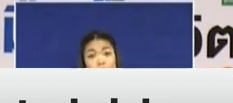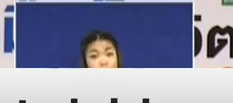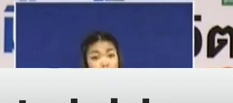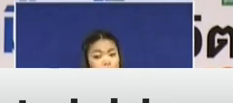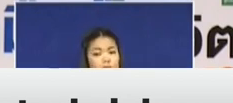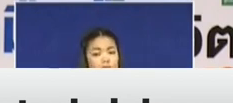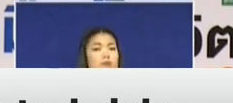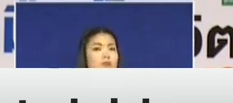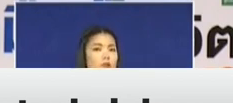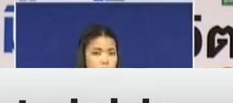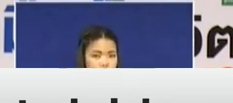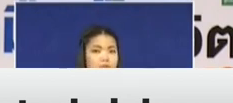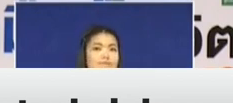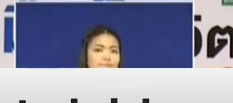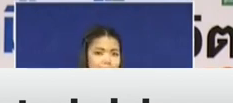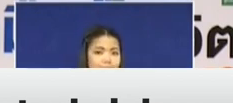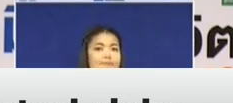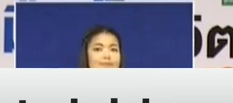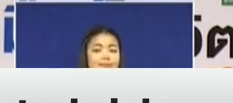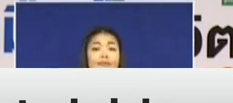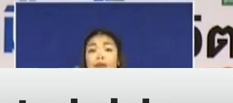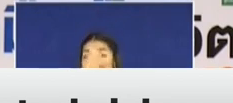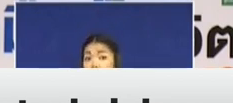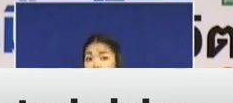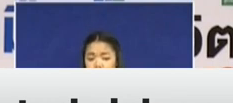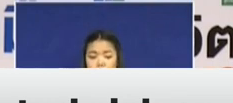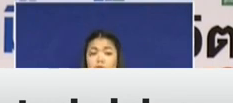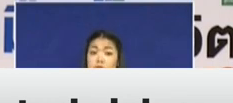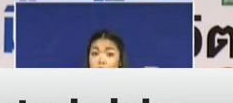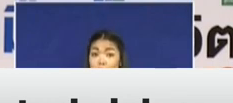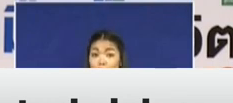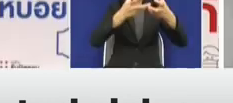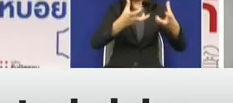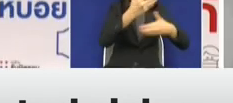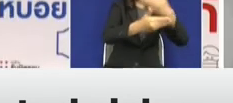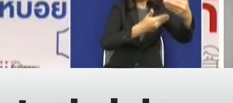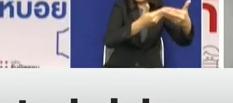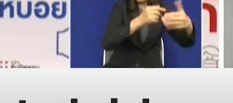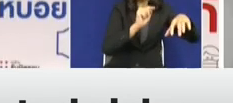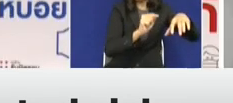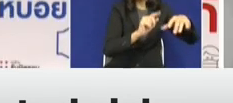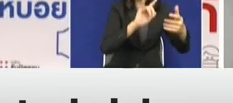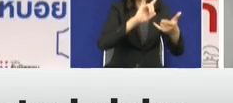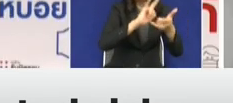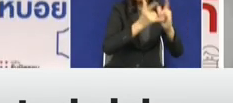first few kilometers. That's not all. Not even halfway. You mean?